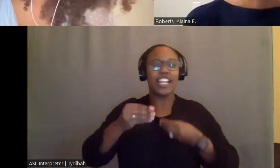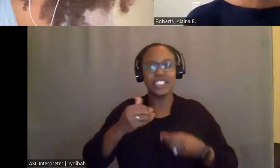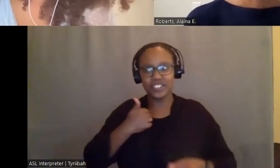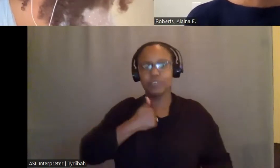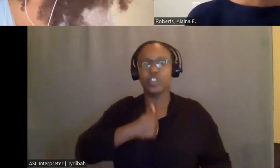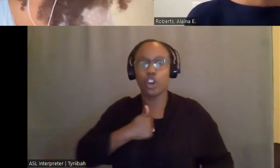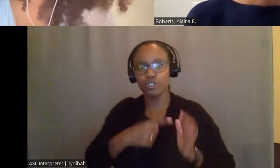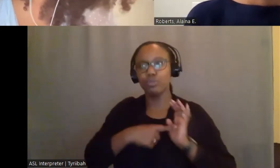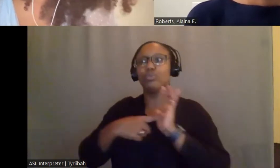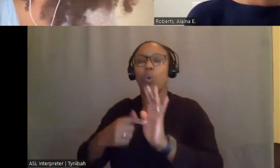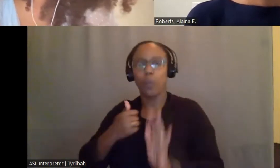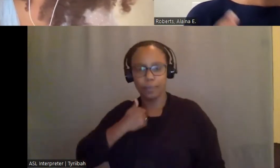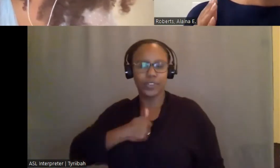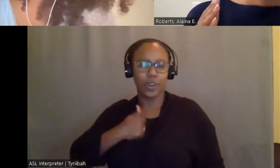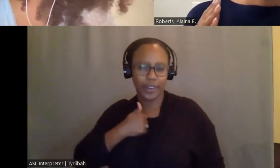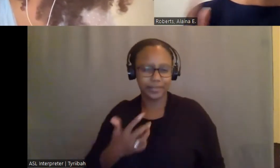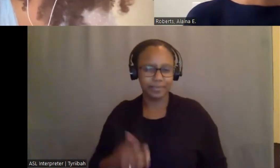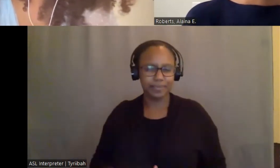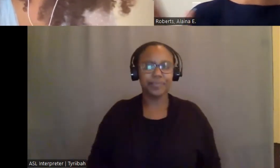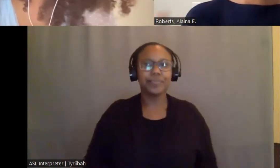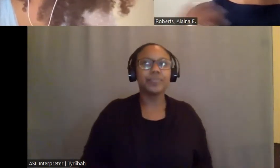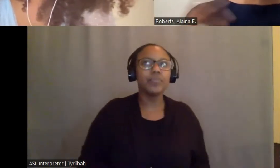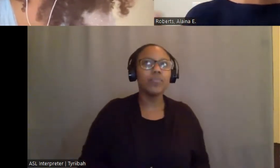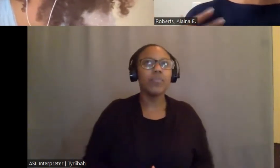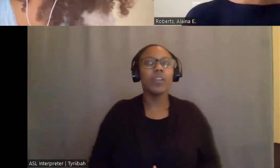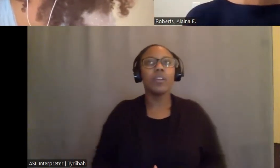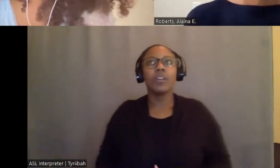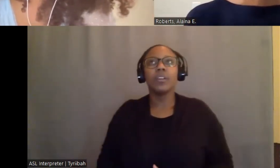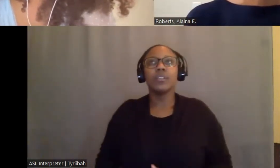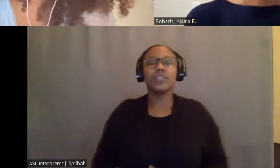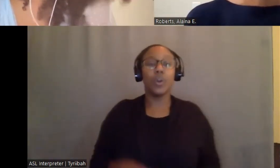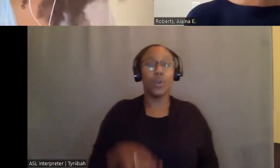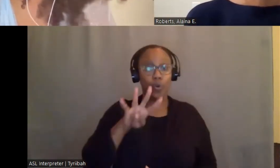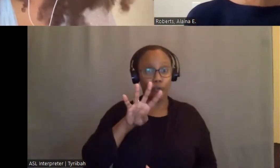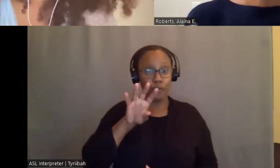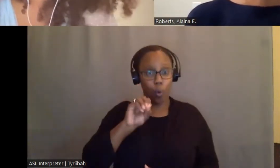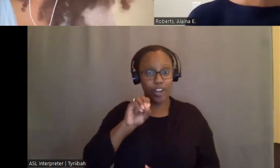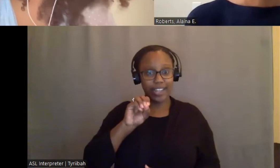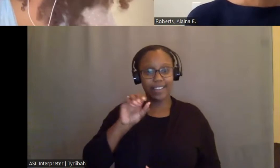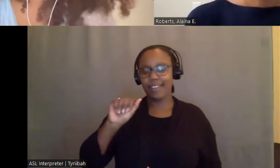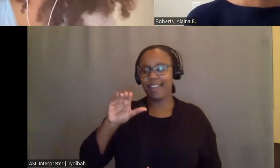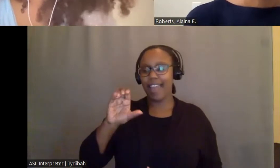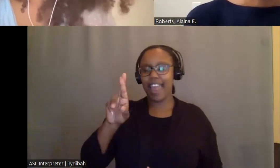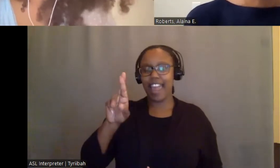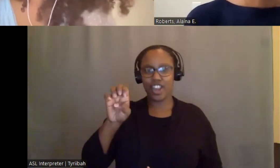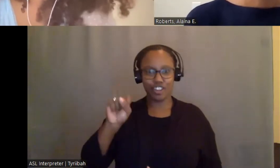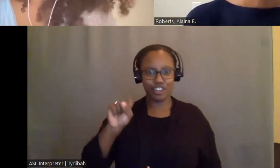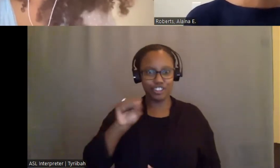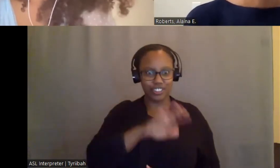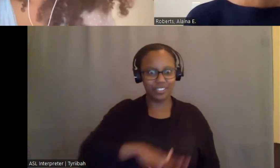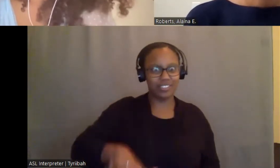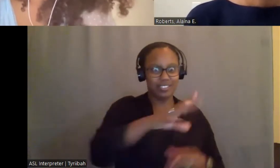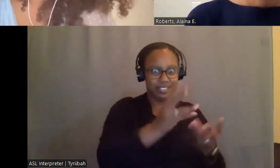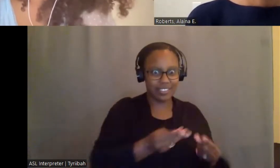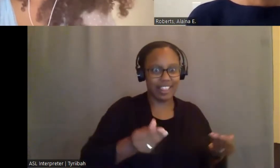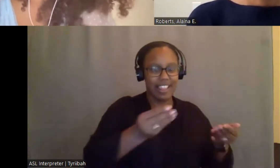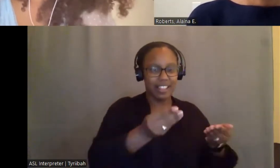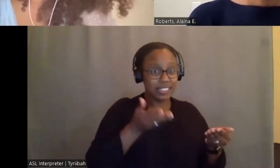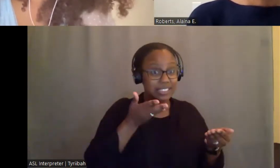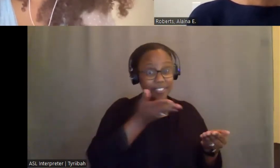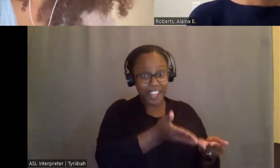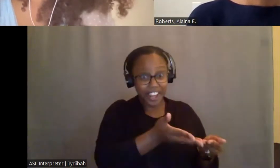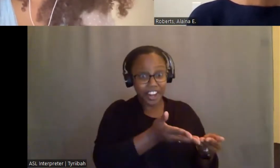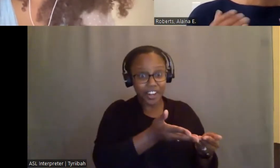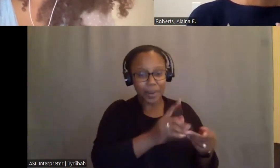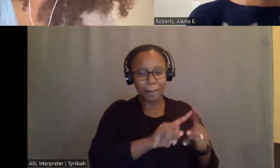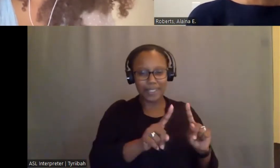and what they've suffered. And so, you know, the 40 acres is there for people like my family. The land is there, but it's not